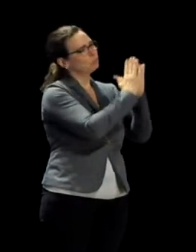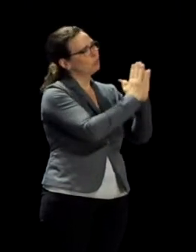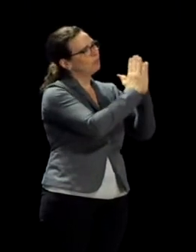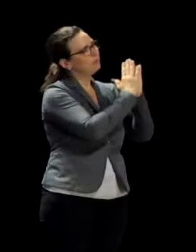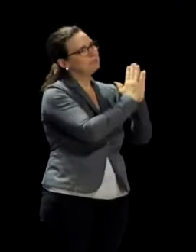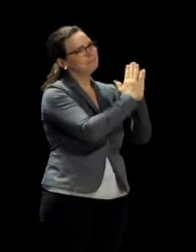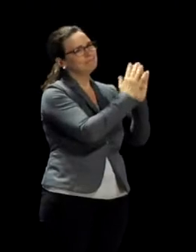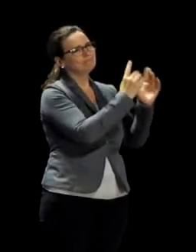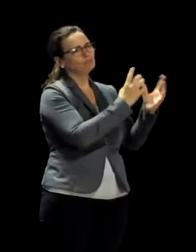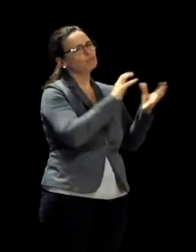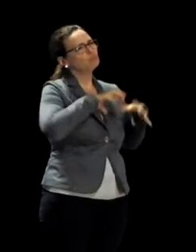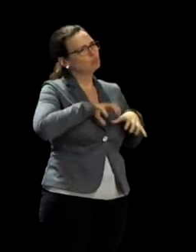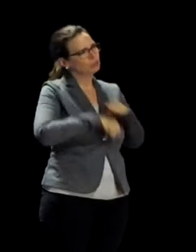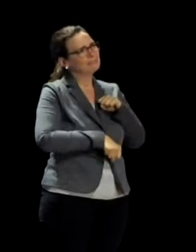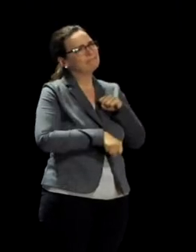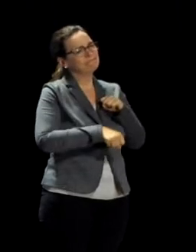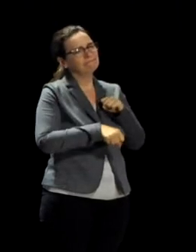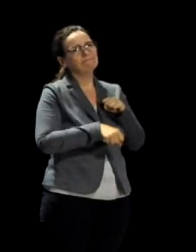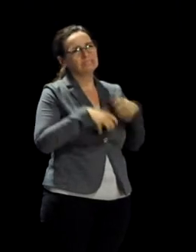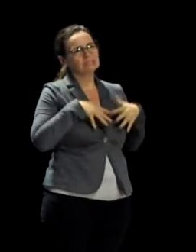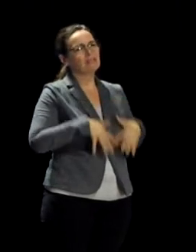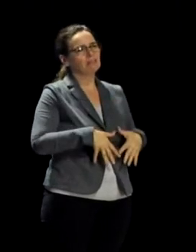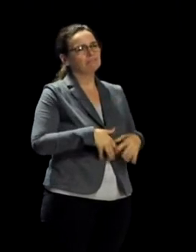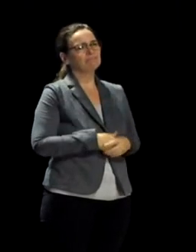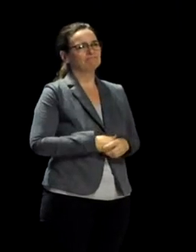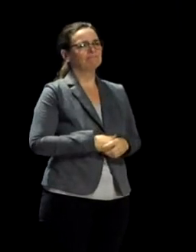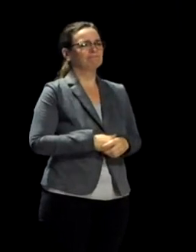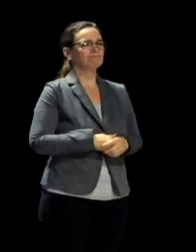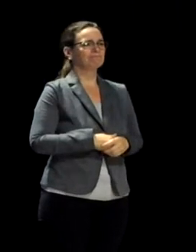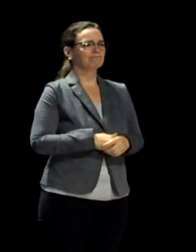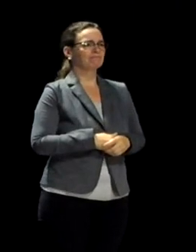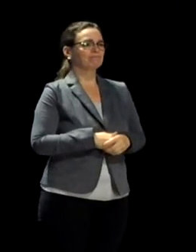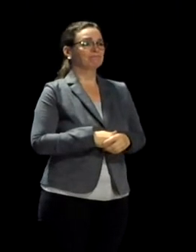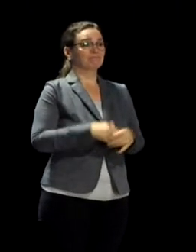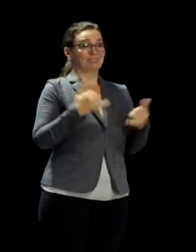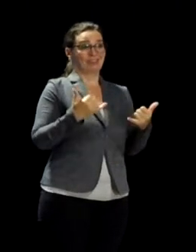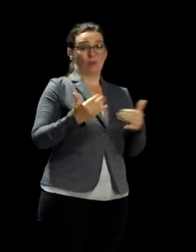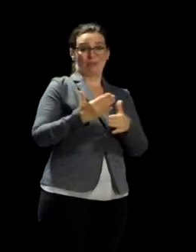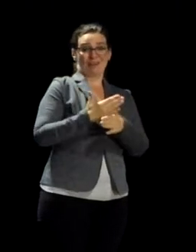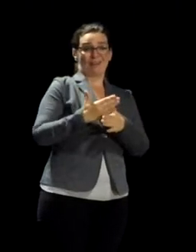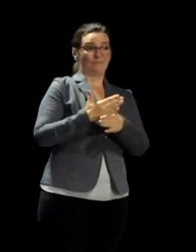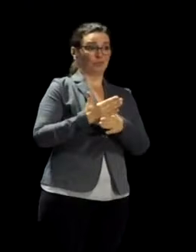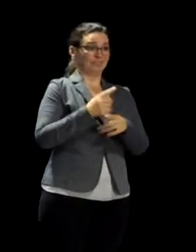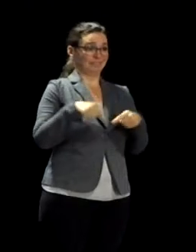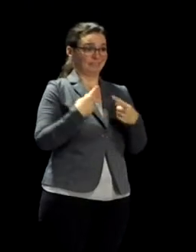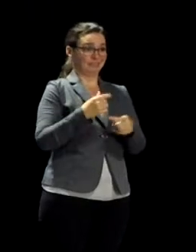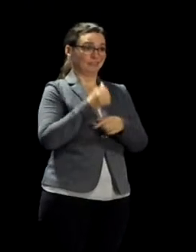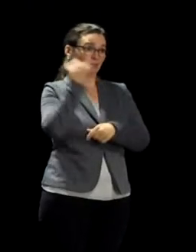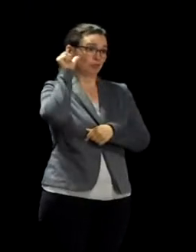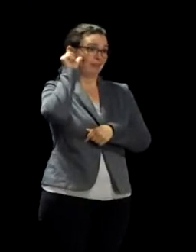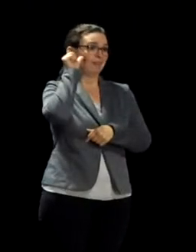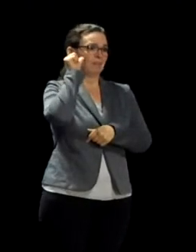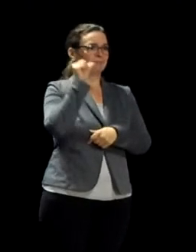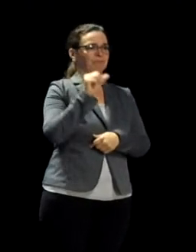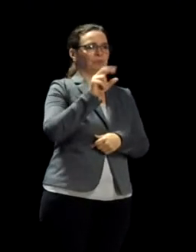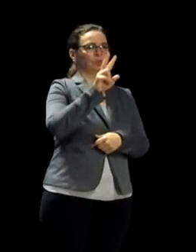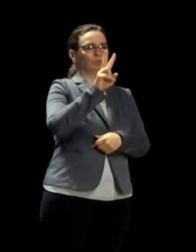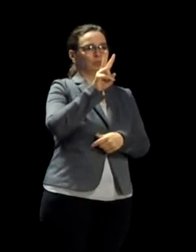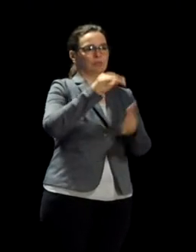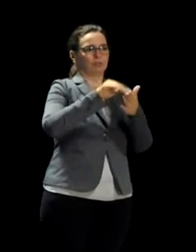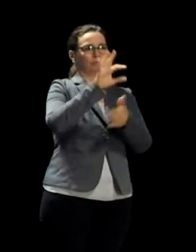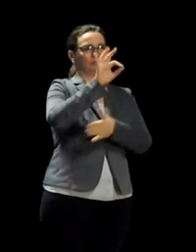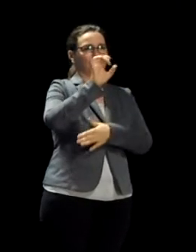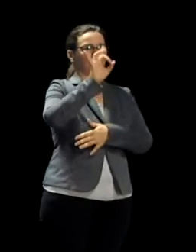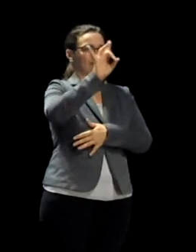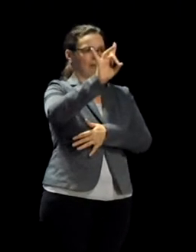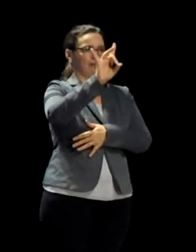new cases, since yesterday we've received 2,072 tests back in Onondaga County. Our mandate for our